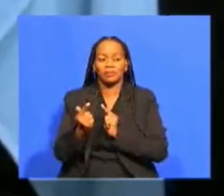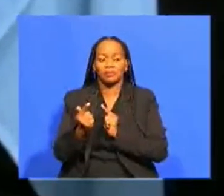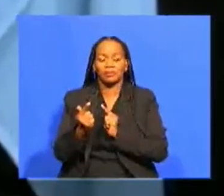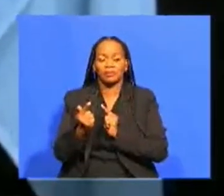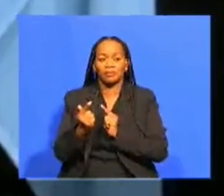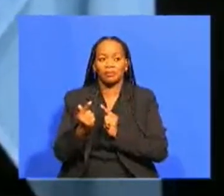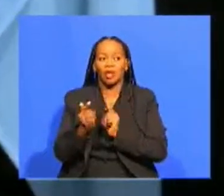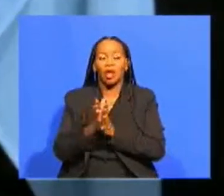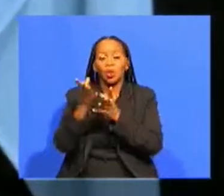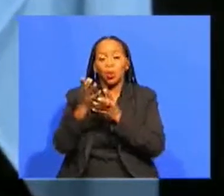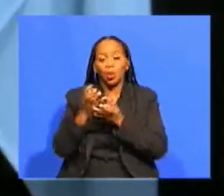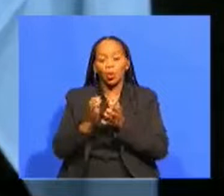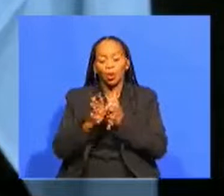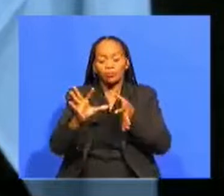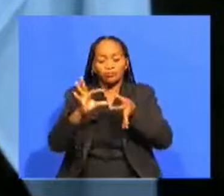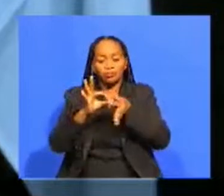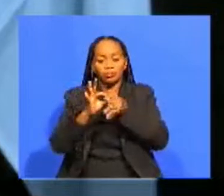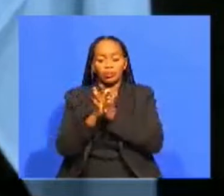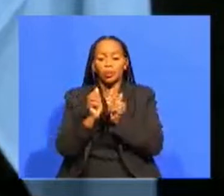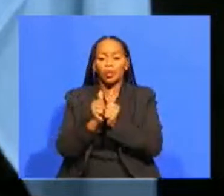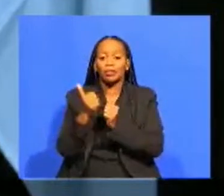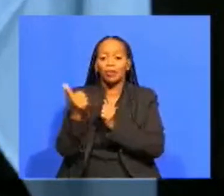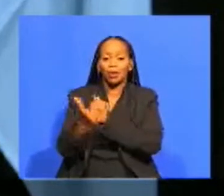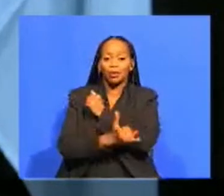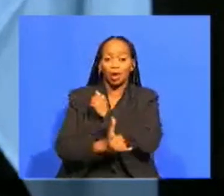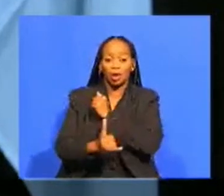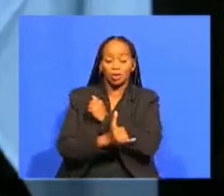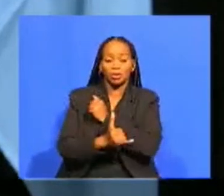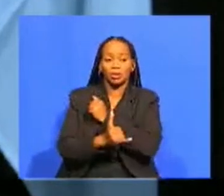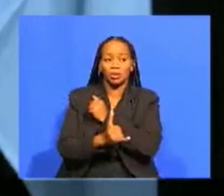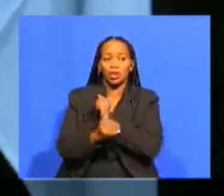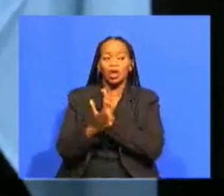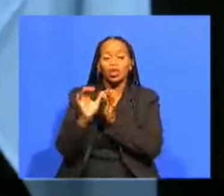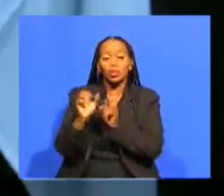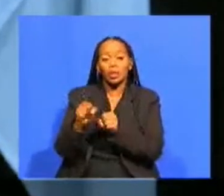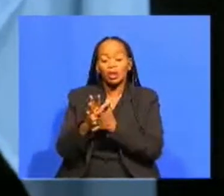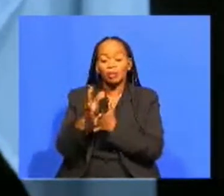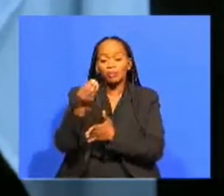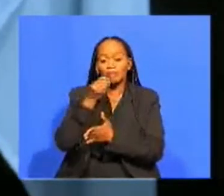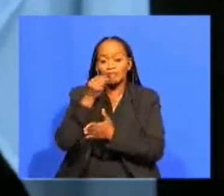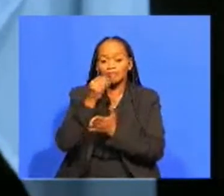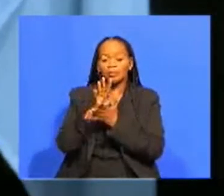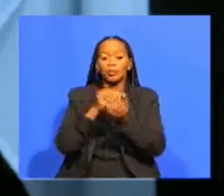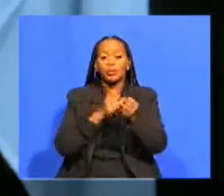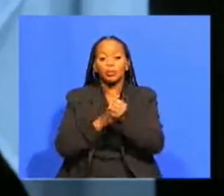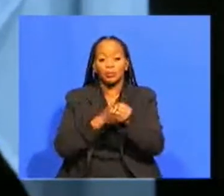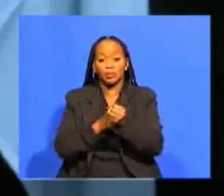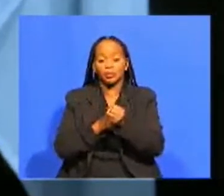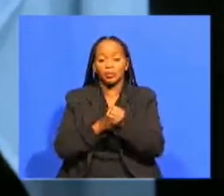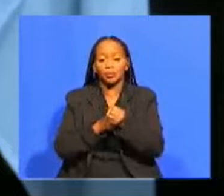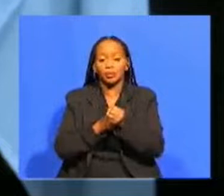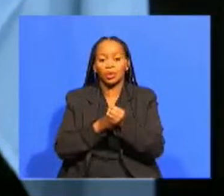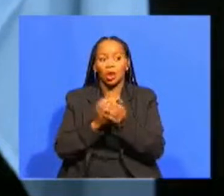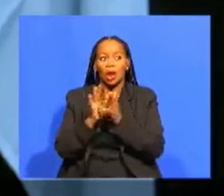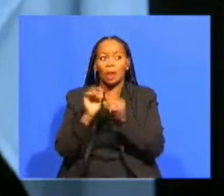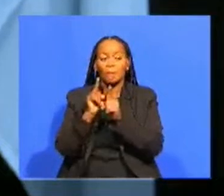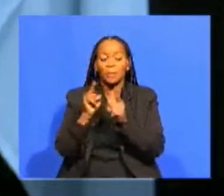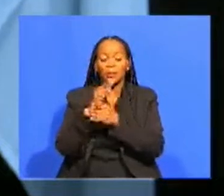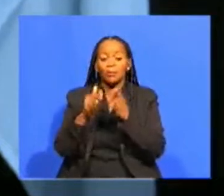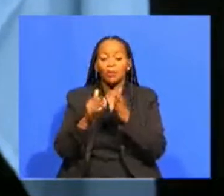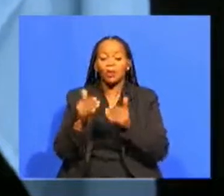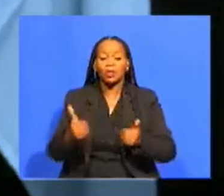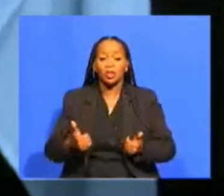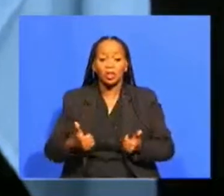in collaborating in agriculture, because we're investing largely in that to be able to feed ourselves. But part of the challenge